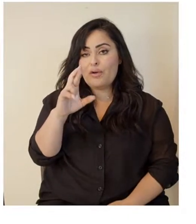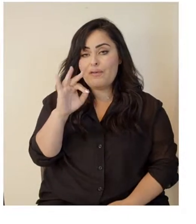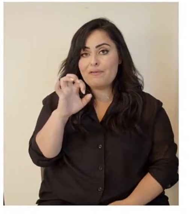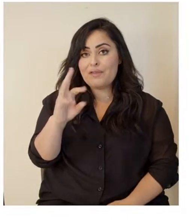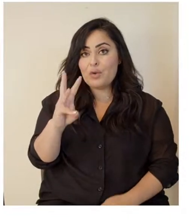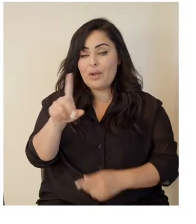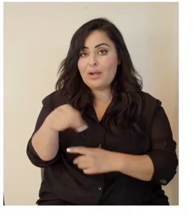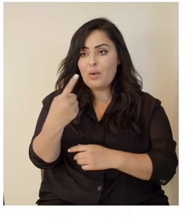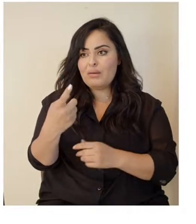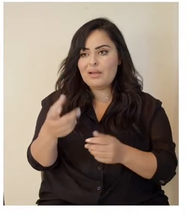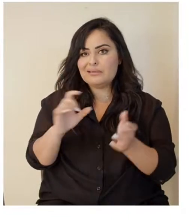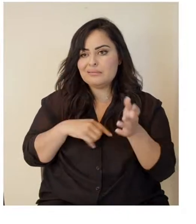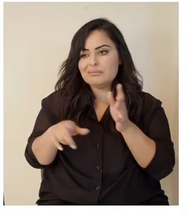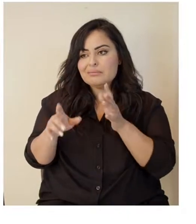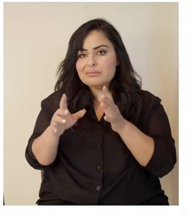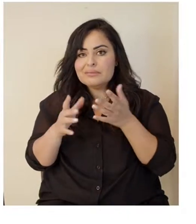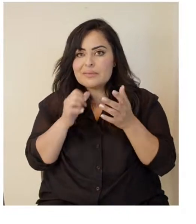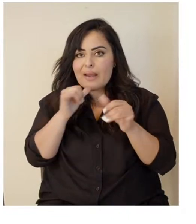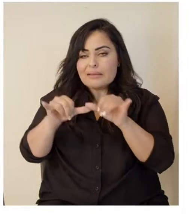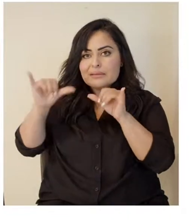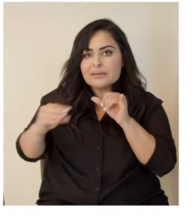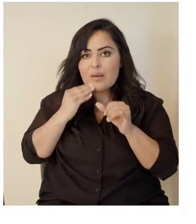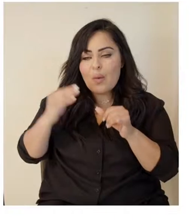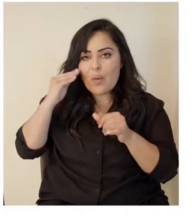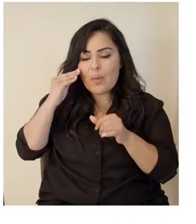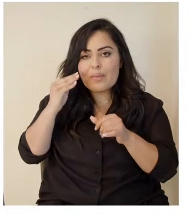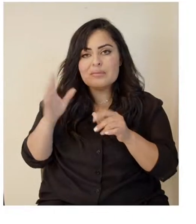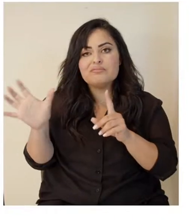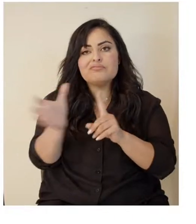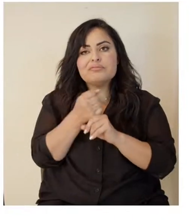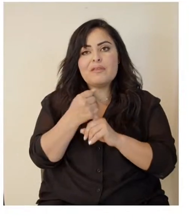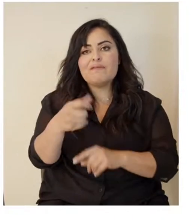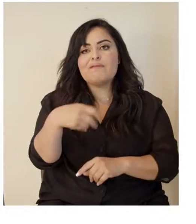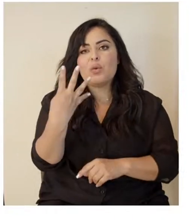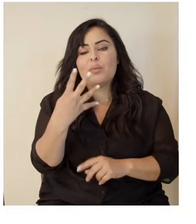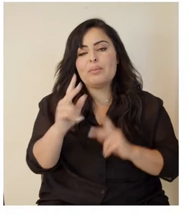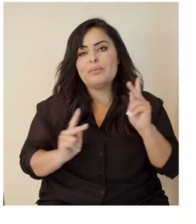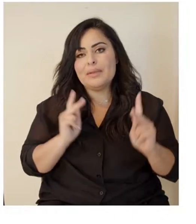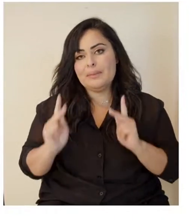please adhere to the curfew orders in place.